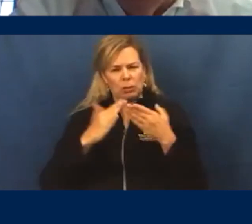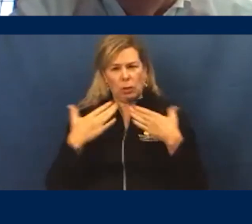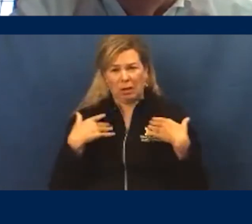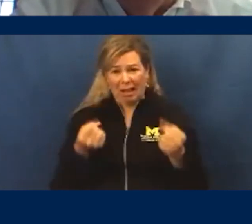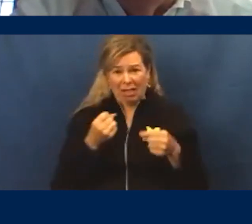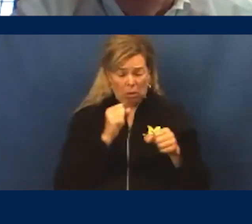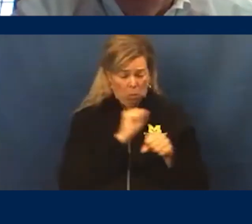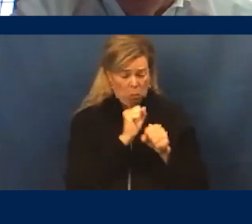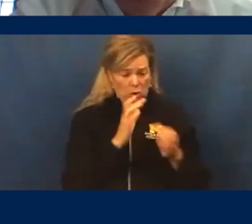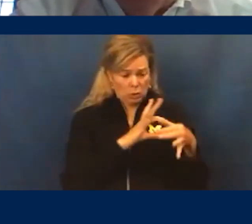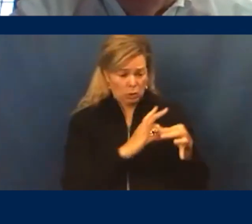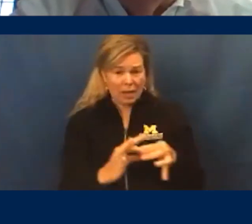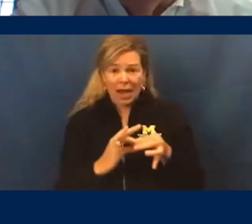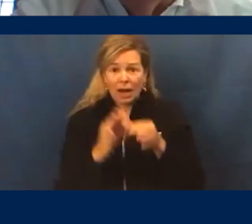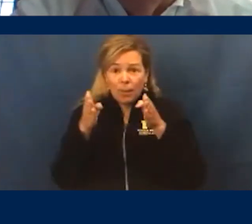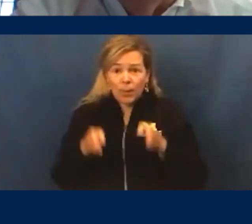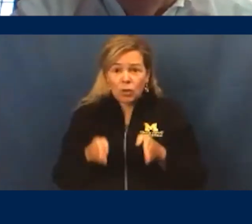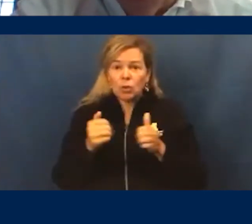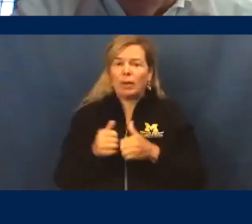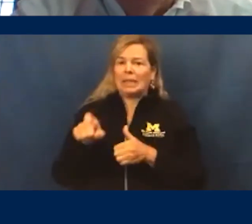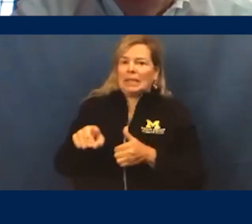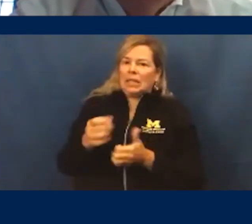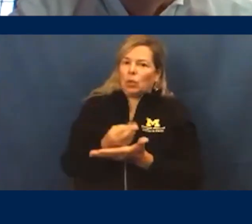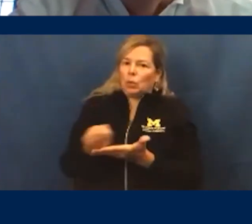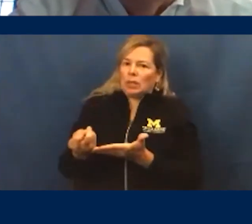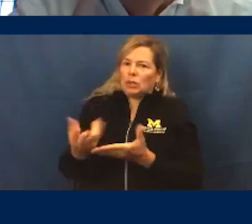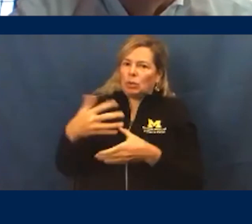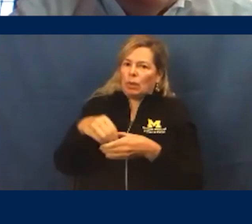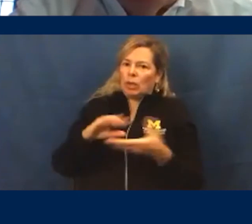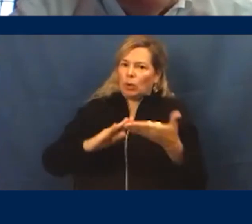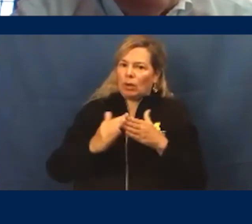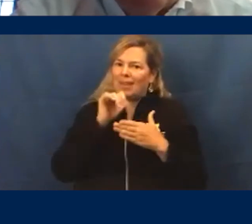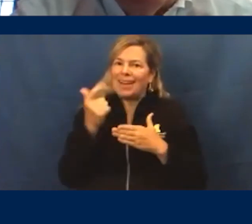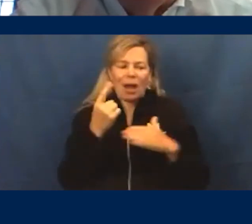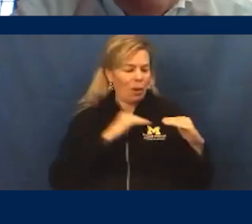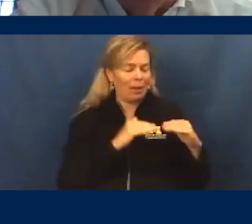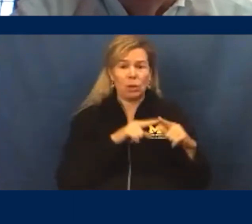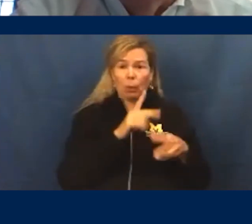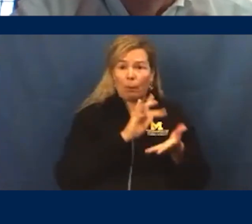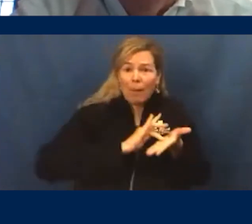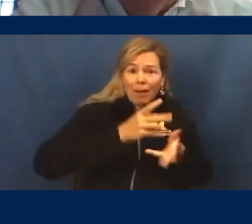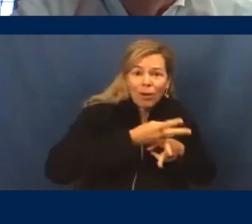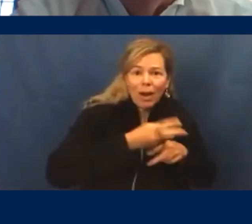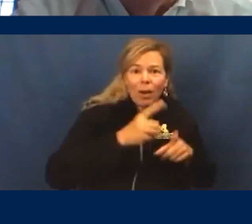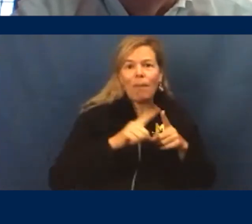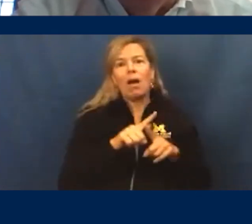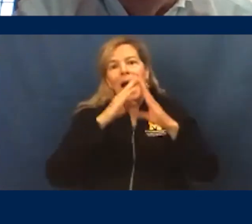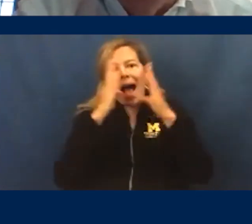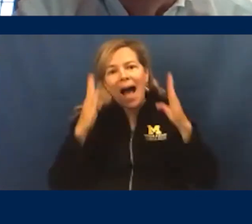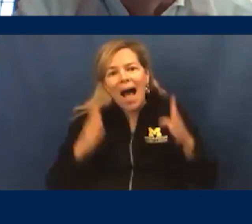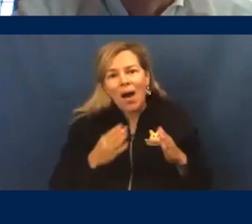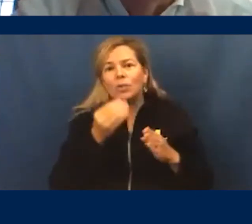connect individuals with needed resources in their community, and not just limited to medical care, but also housing, food,